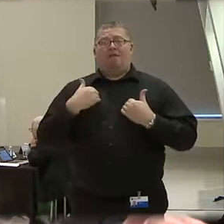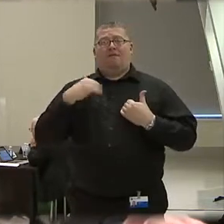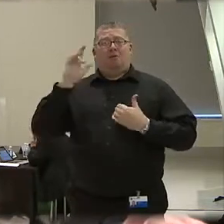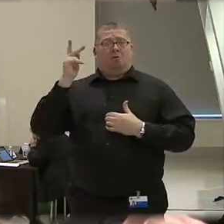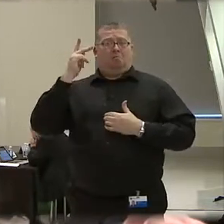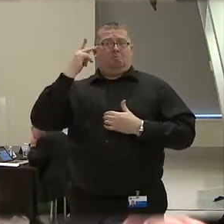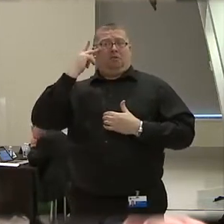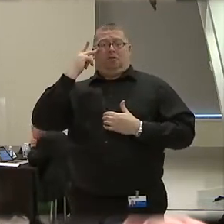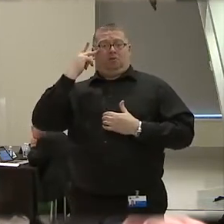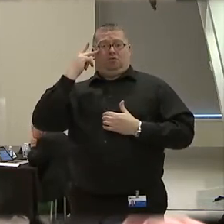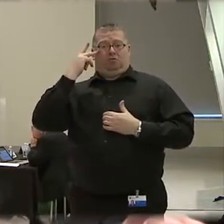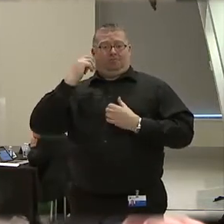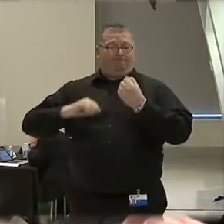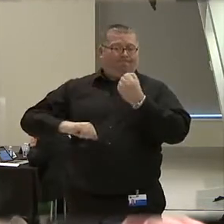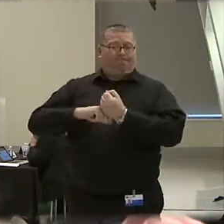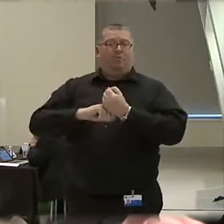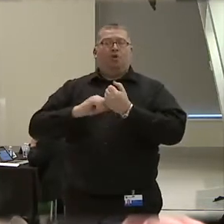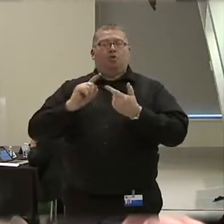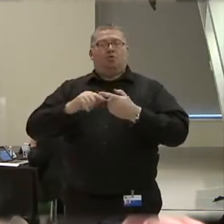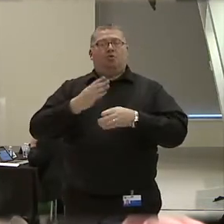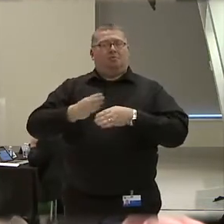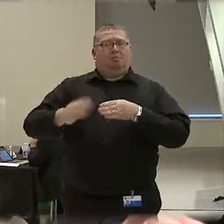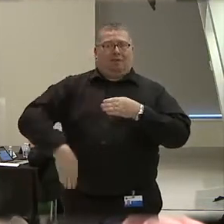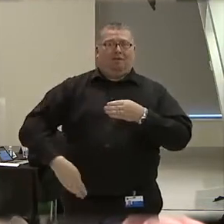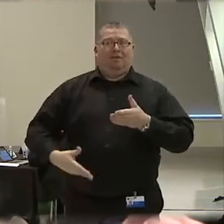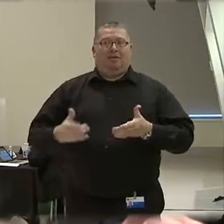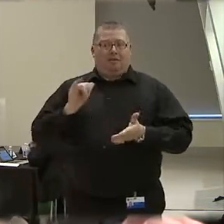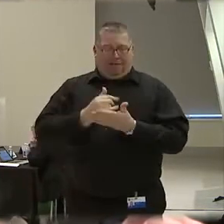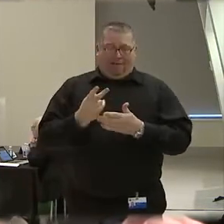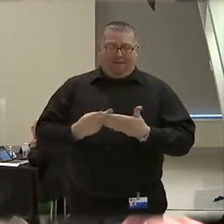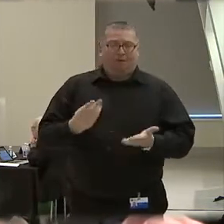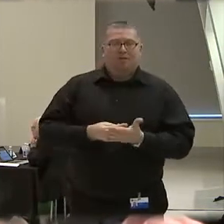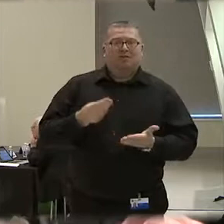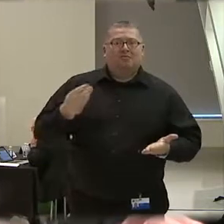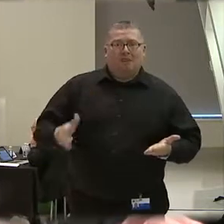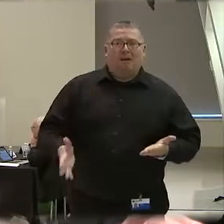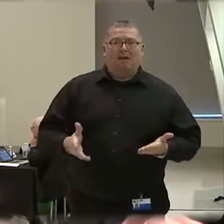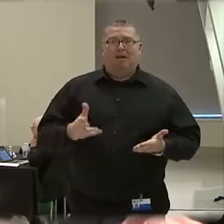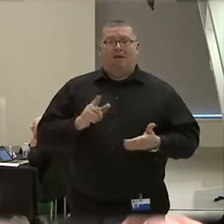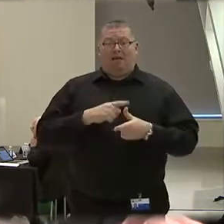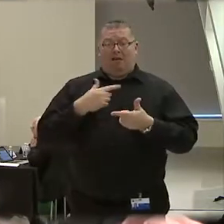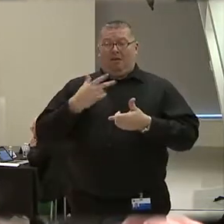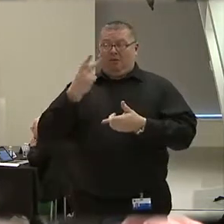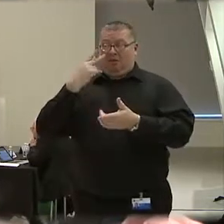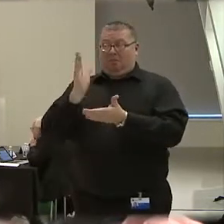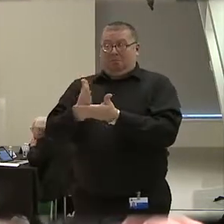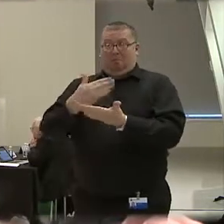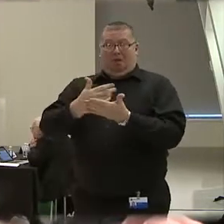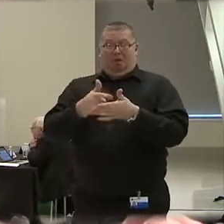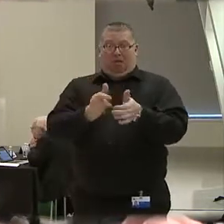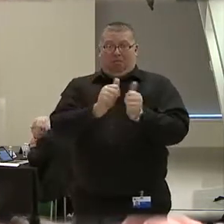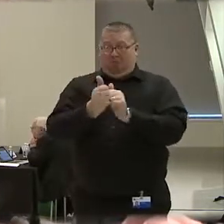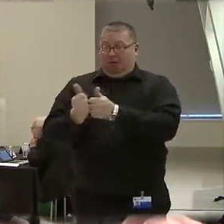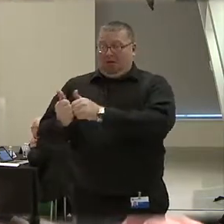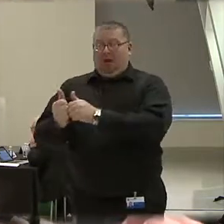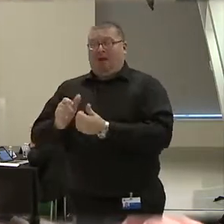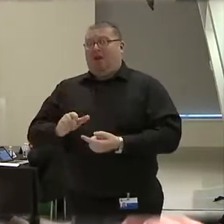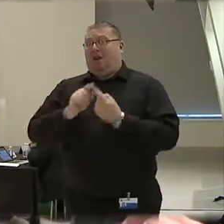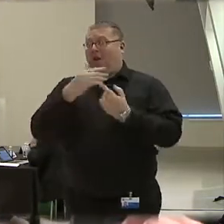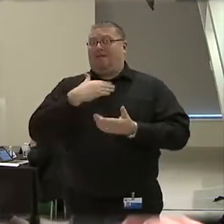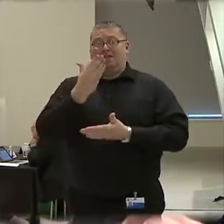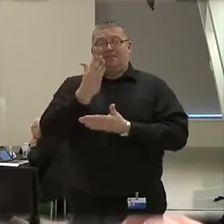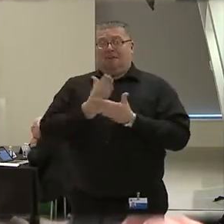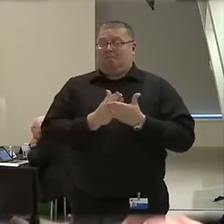political will to be completed, because it's expensive. And in competing budgets, unless you have a